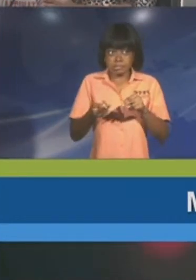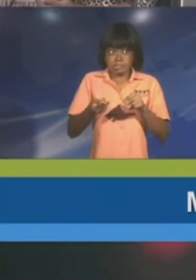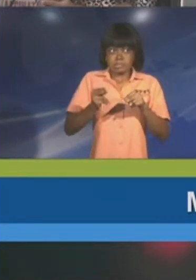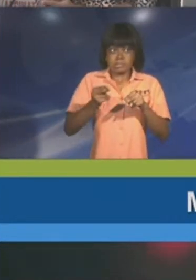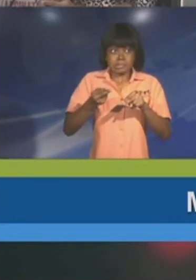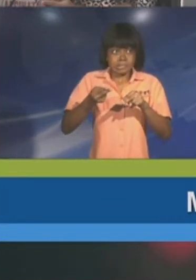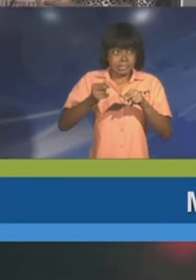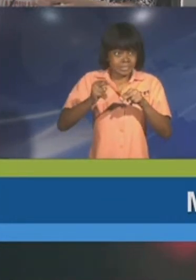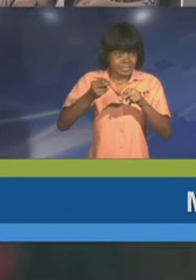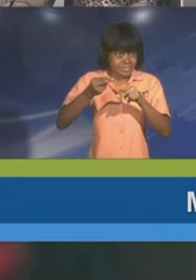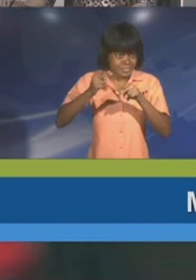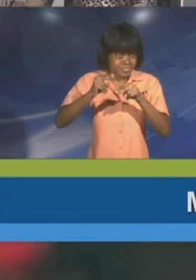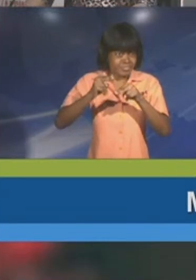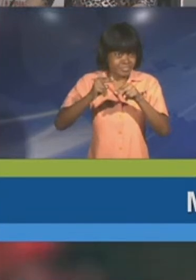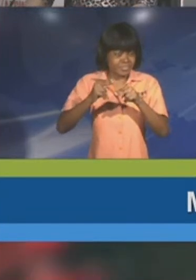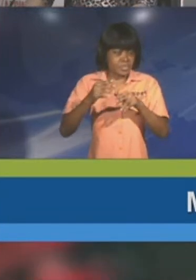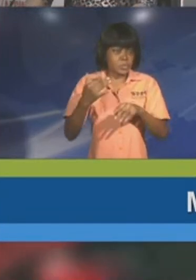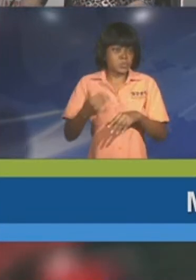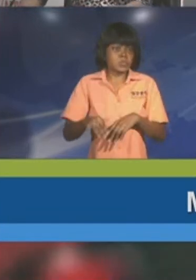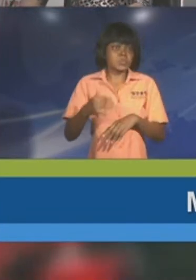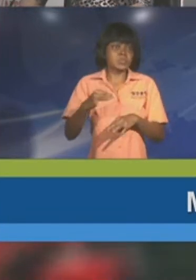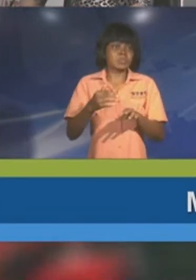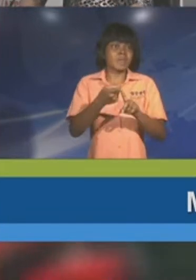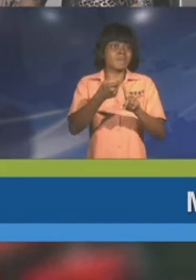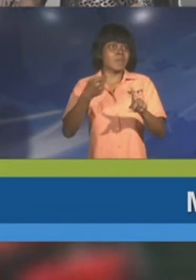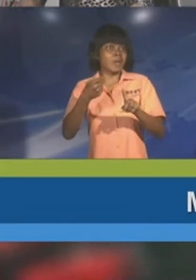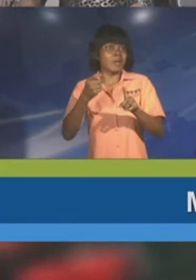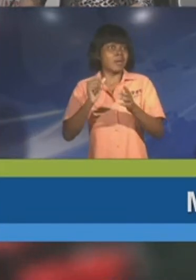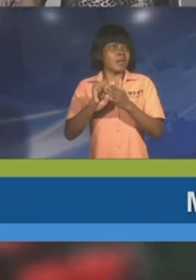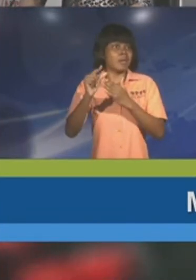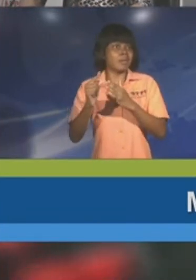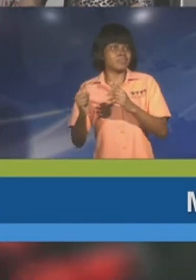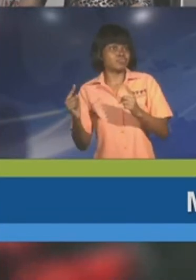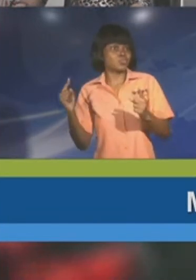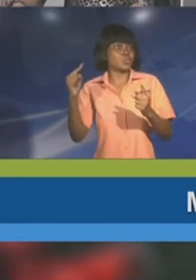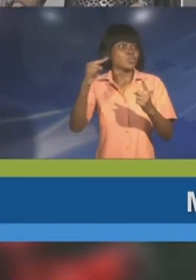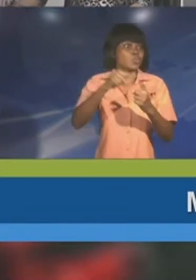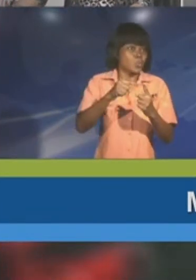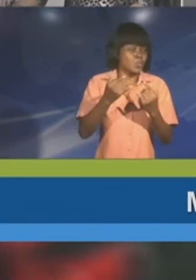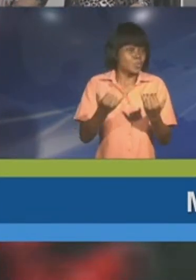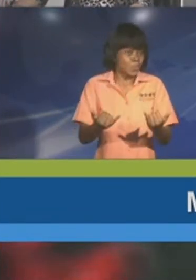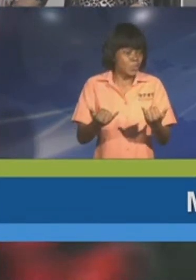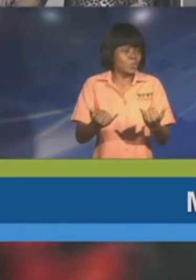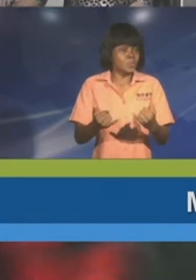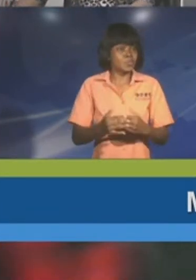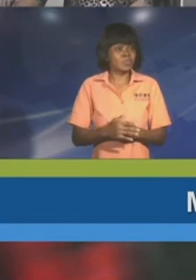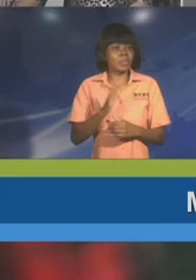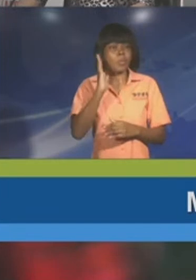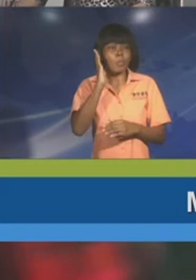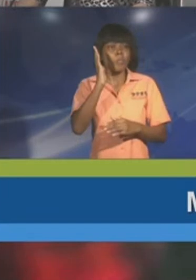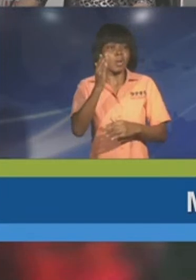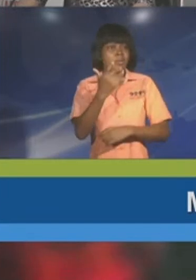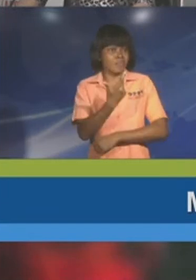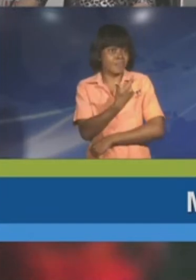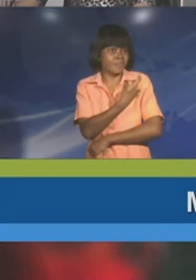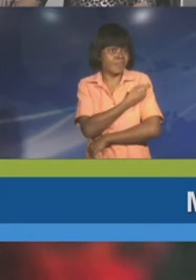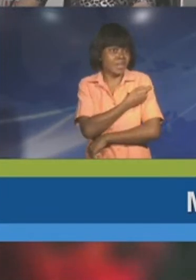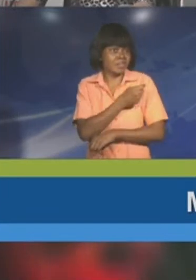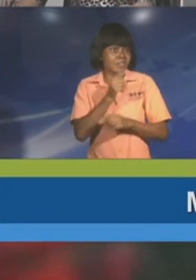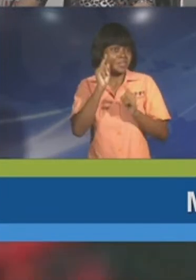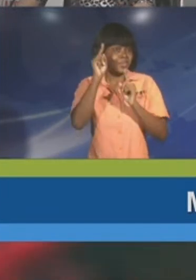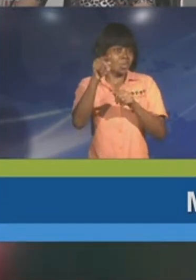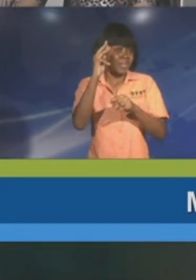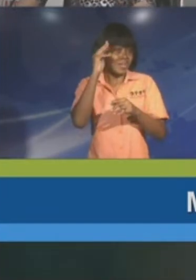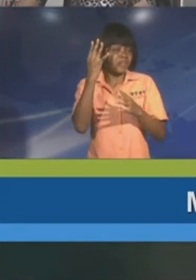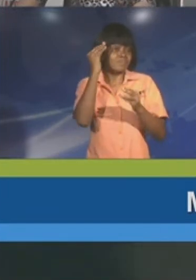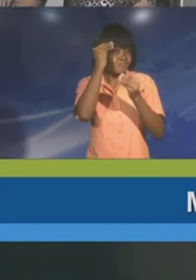present. In terms of the vaccination update, the Honourable Minister will provide further details on the uptake of the